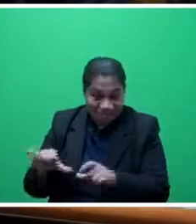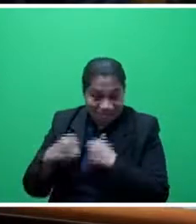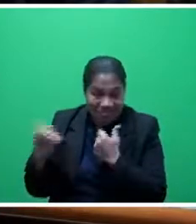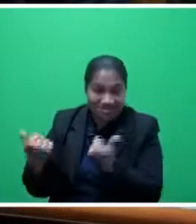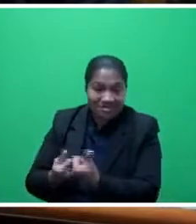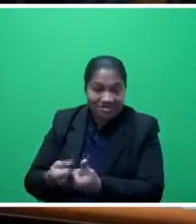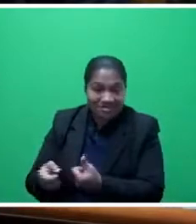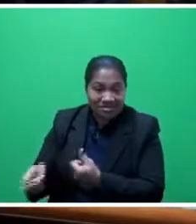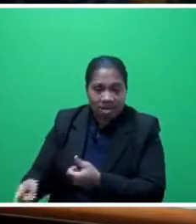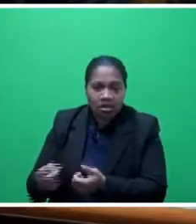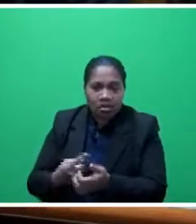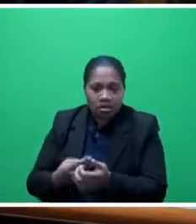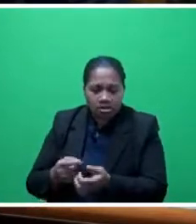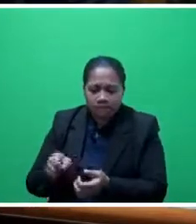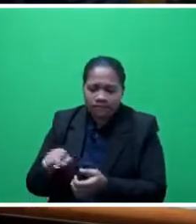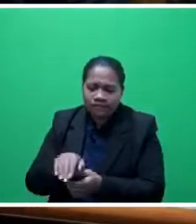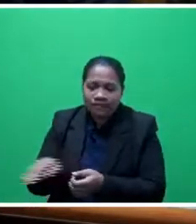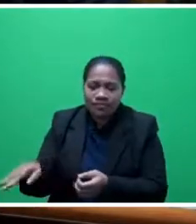get what they want.